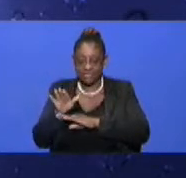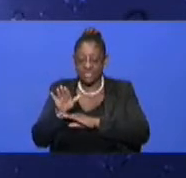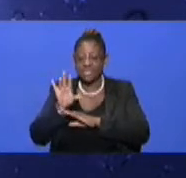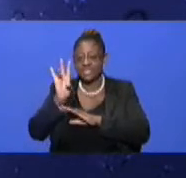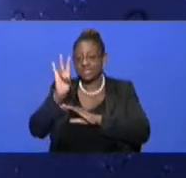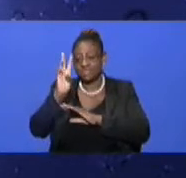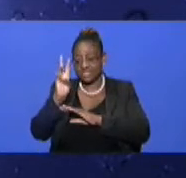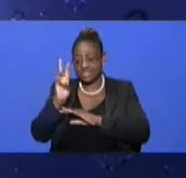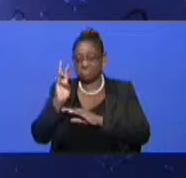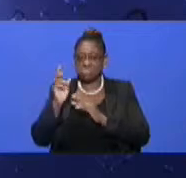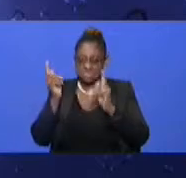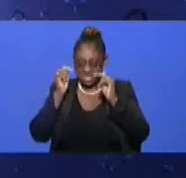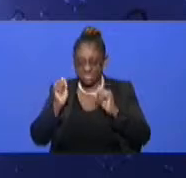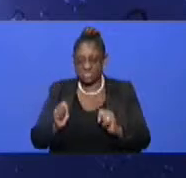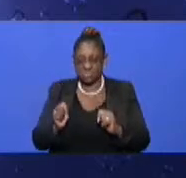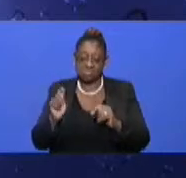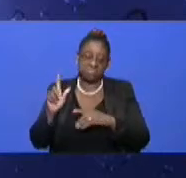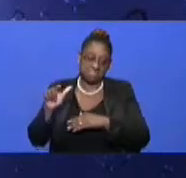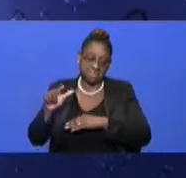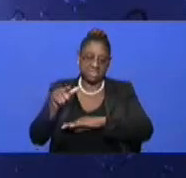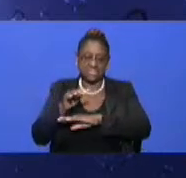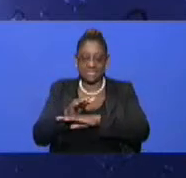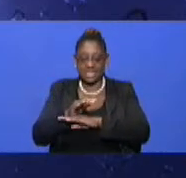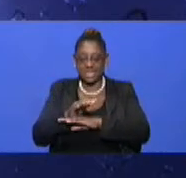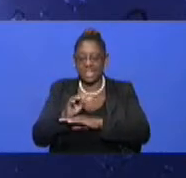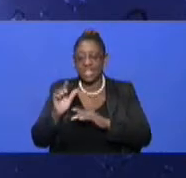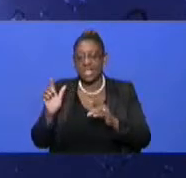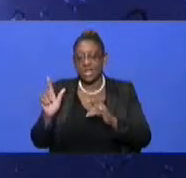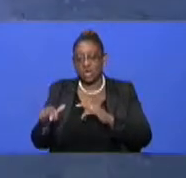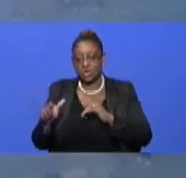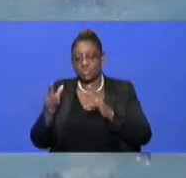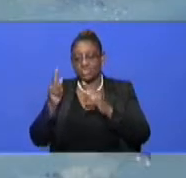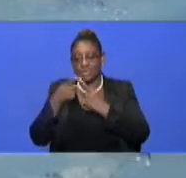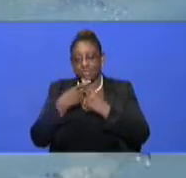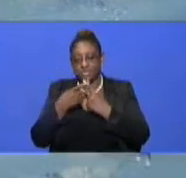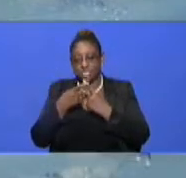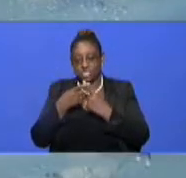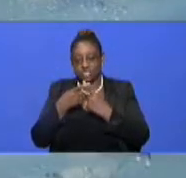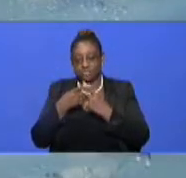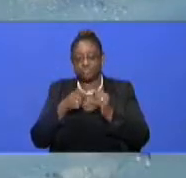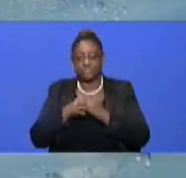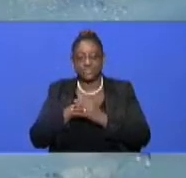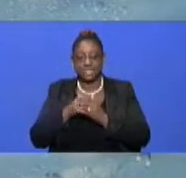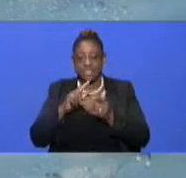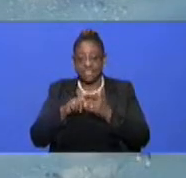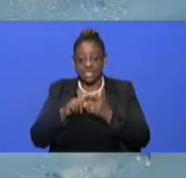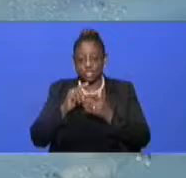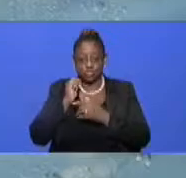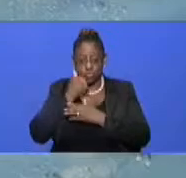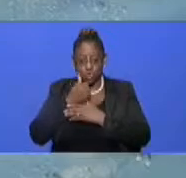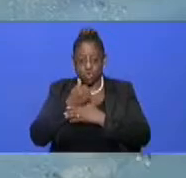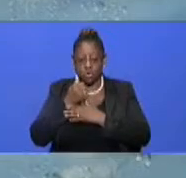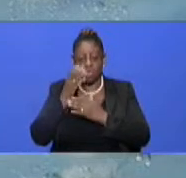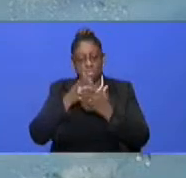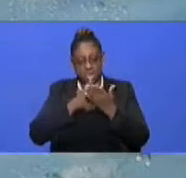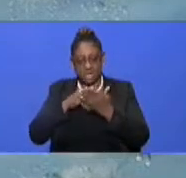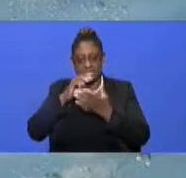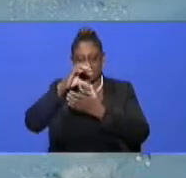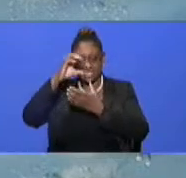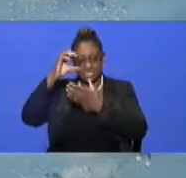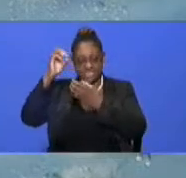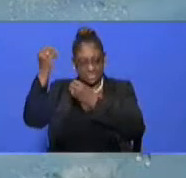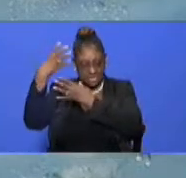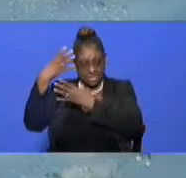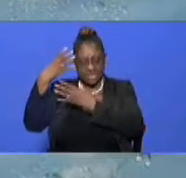a thunderstorm or two later on tonight, with your low temperature around 76 degrees. And tomorrow it's going to be partly sunny with a couple of